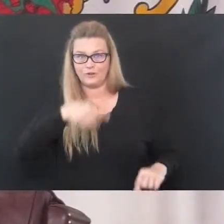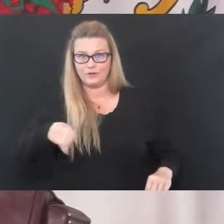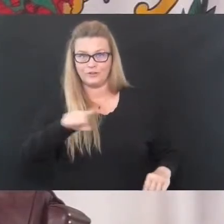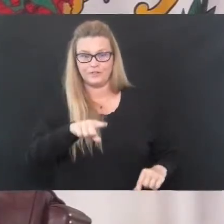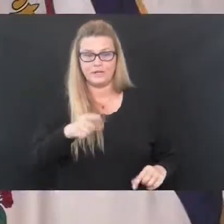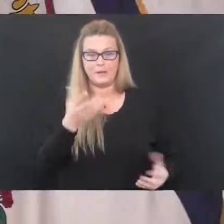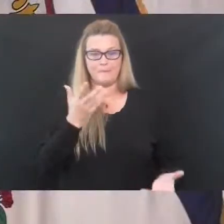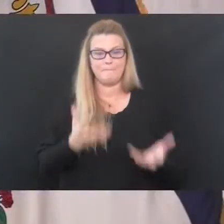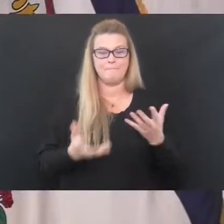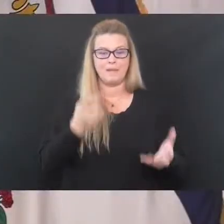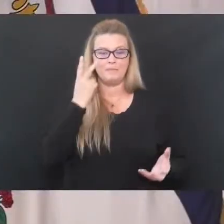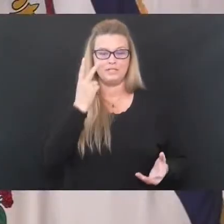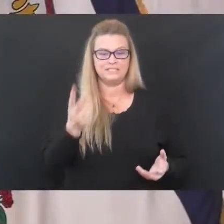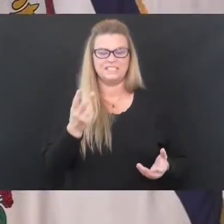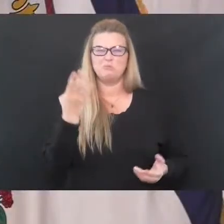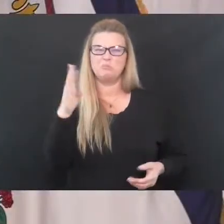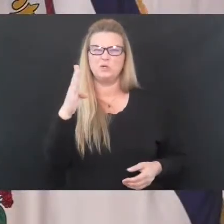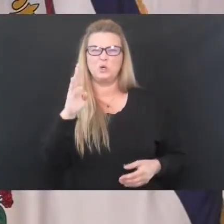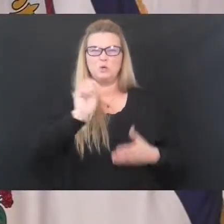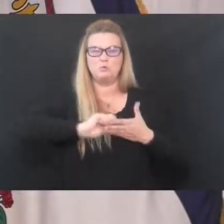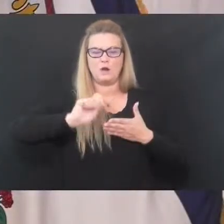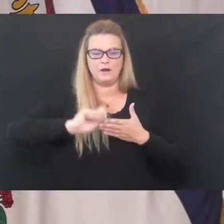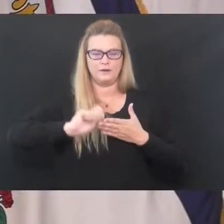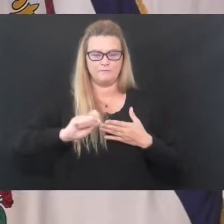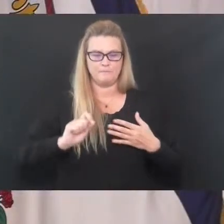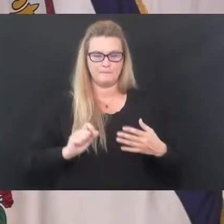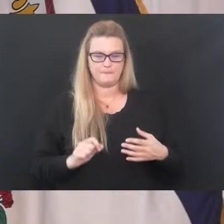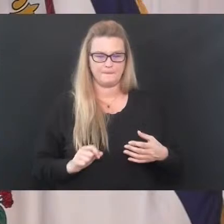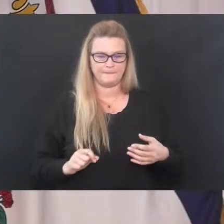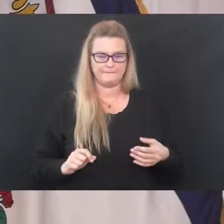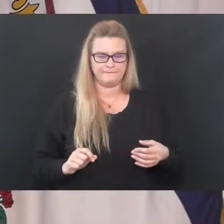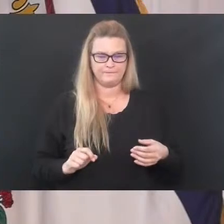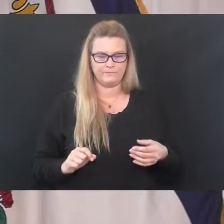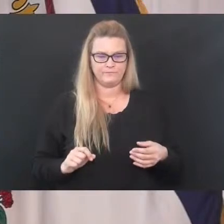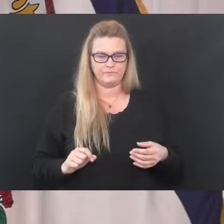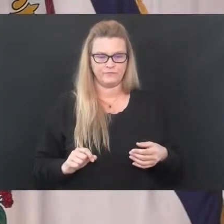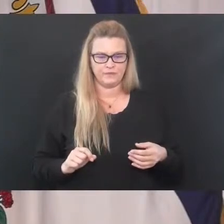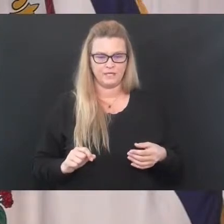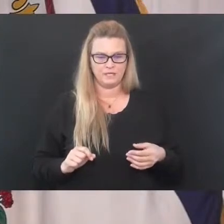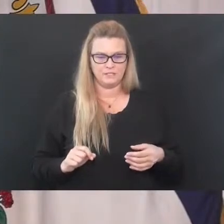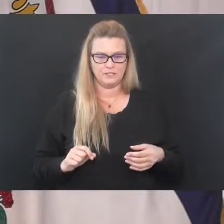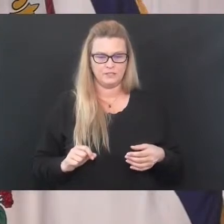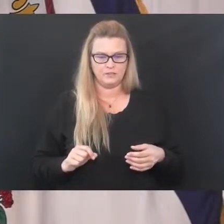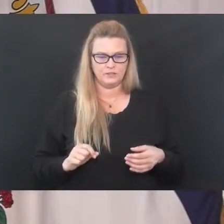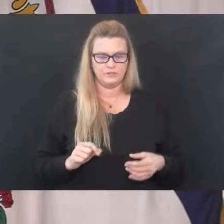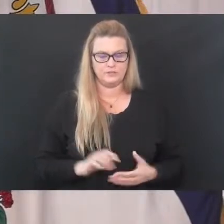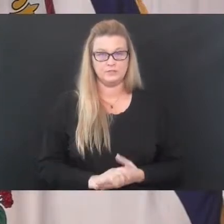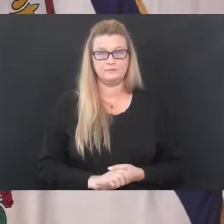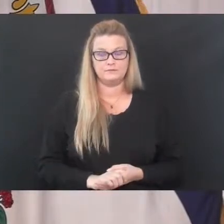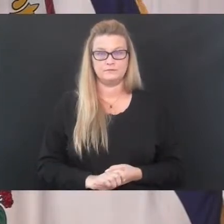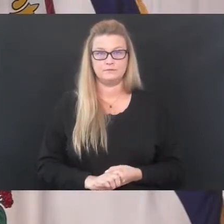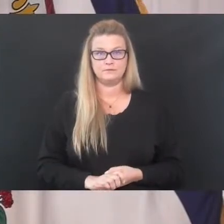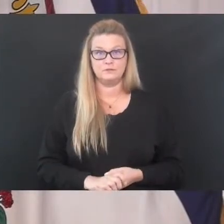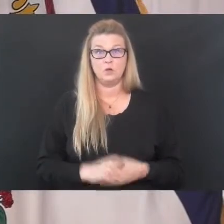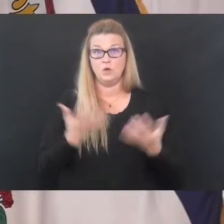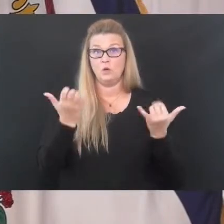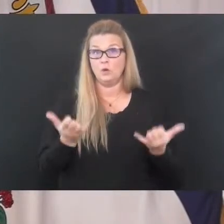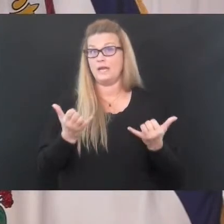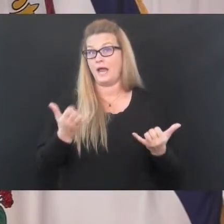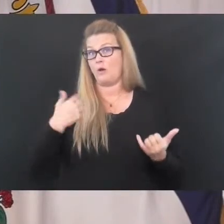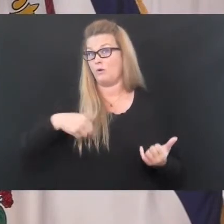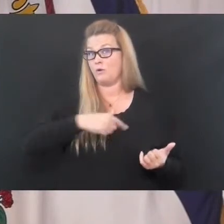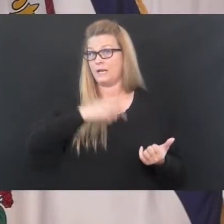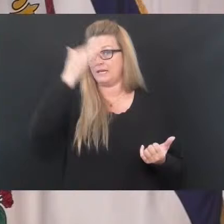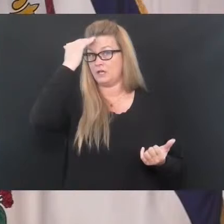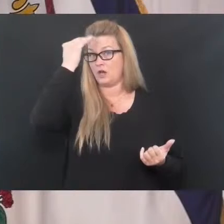you can see this blue a little better. Okay, so now we know of